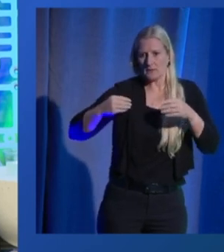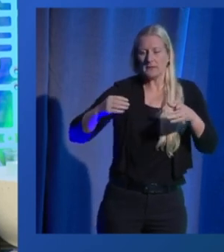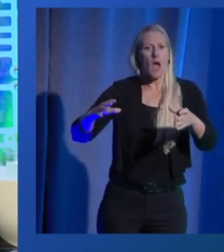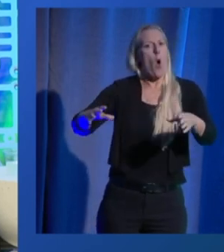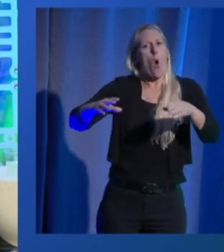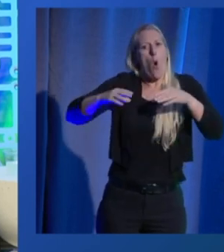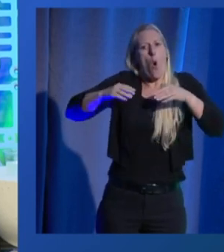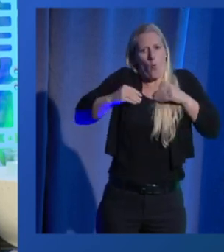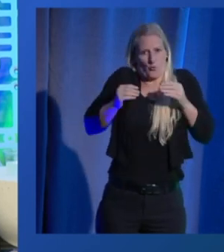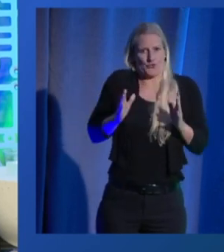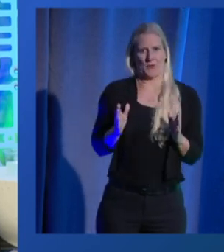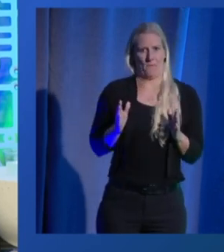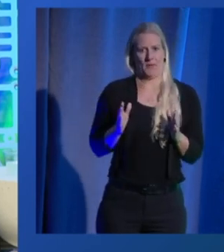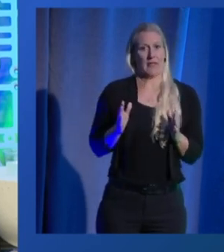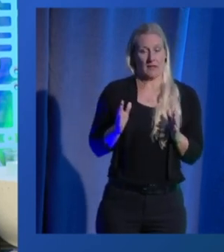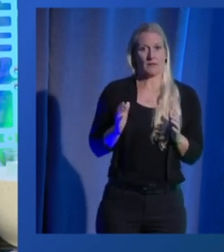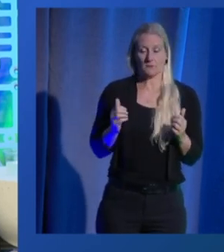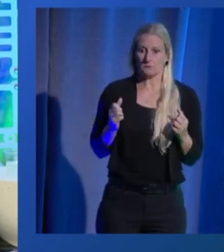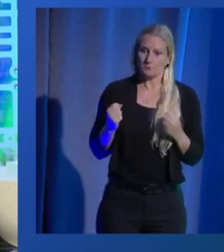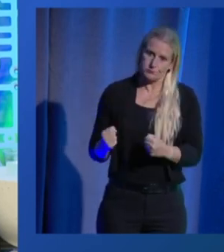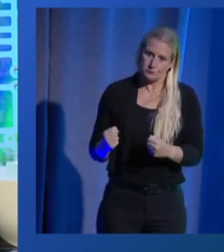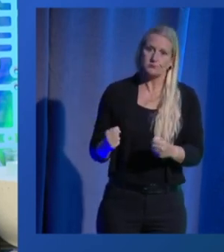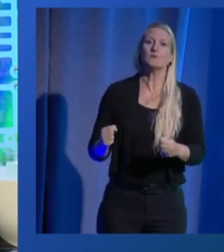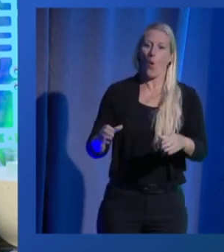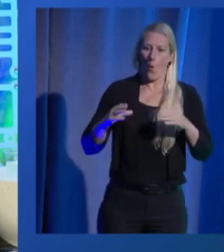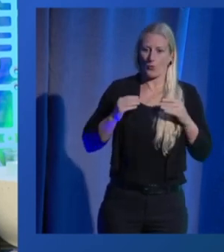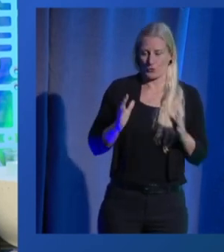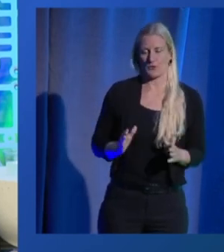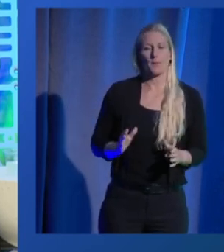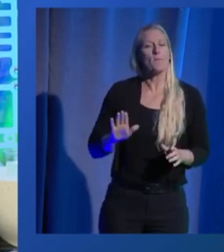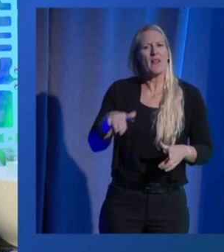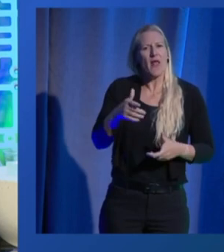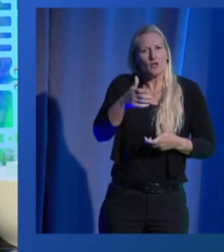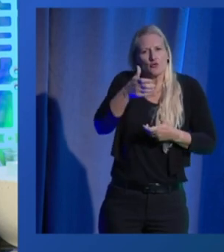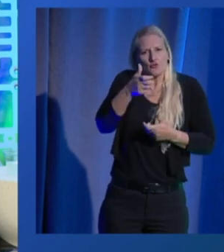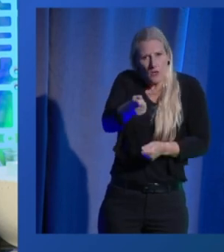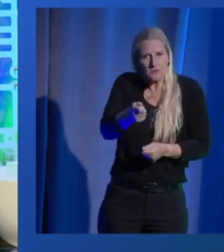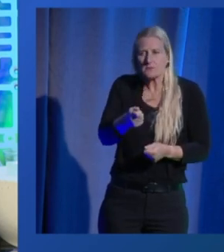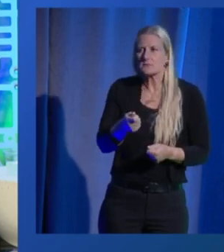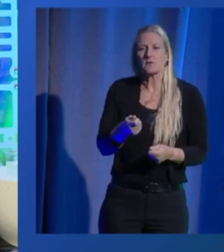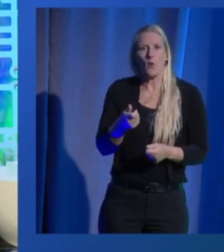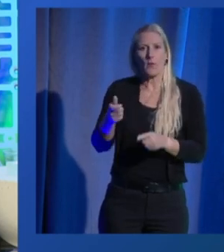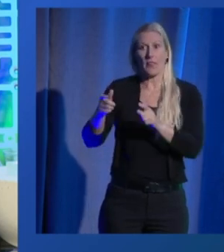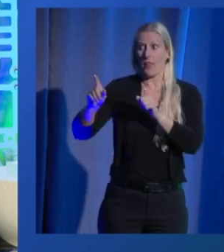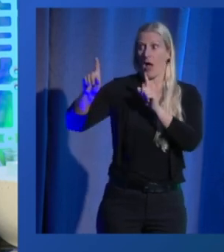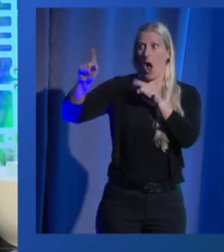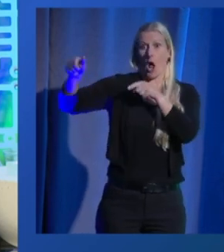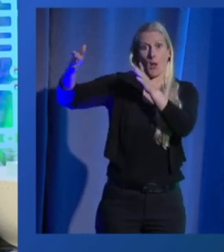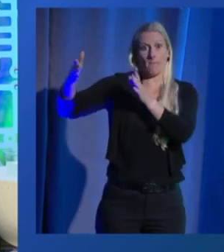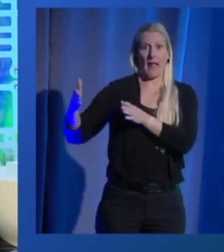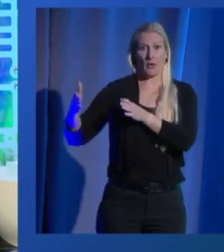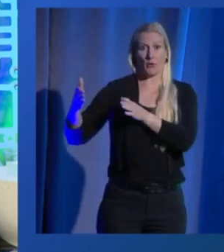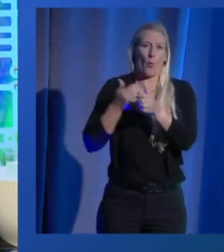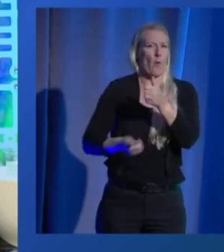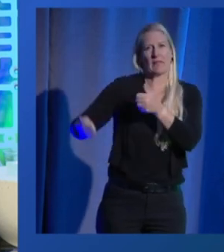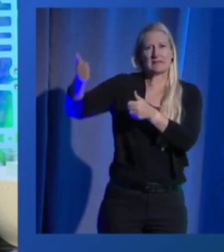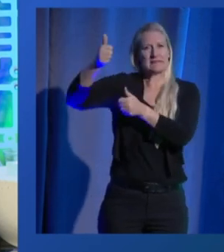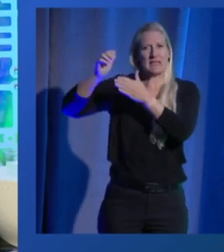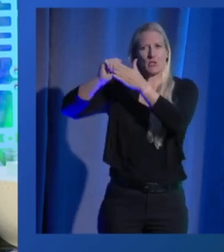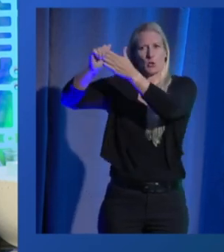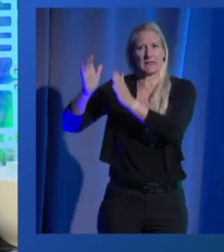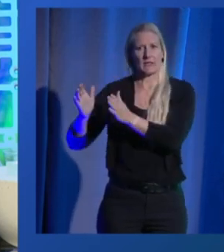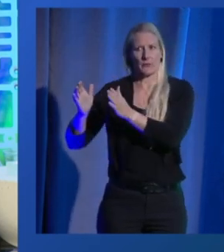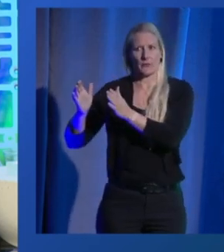the foundation of the trust relationship between that Commander or that senior leader and the